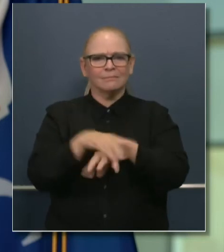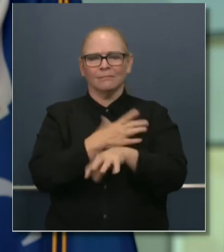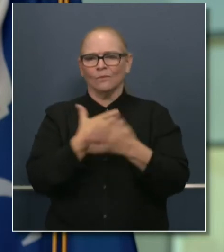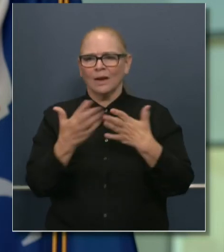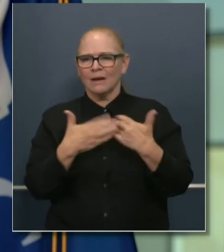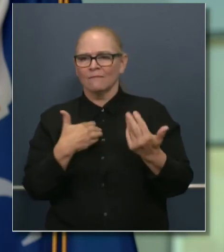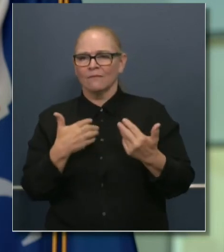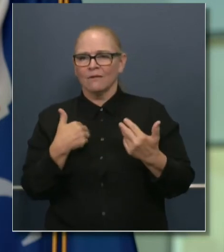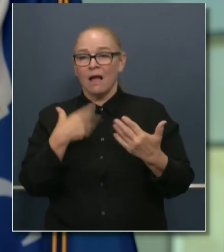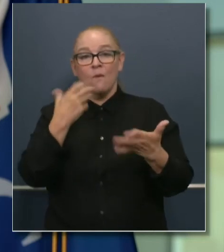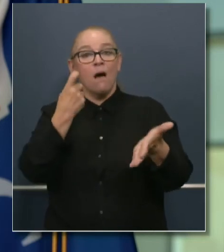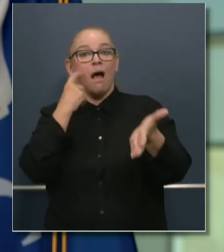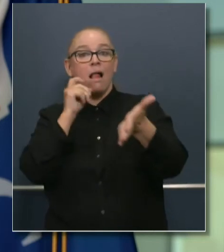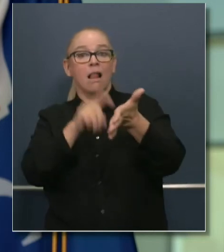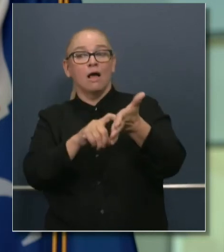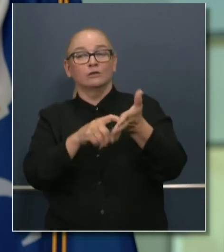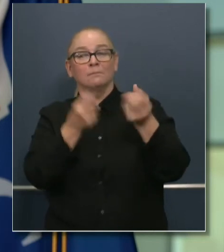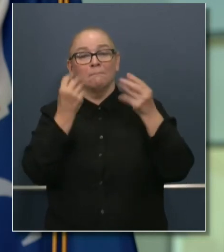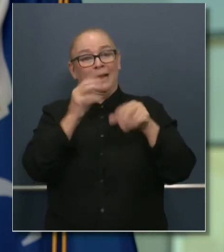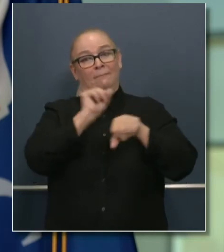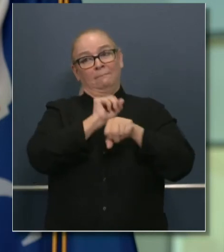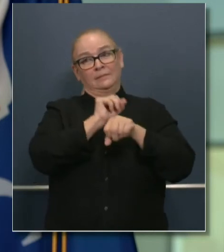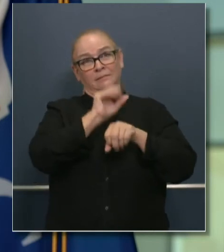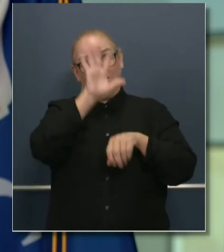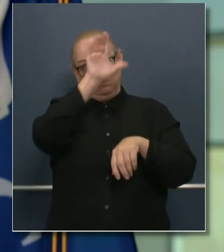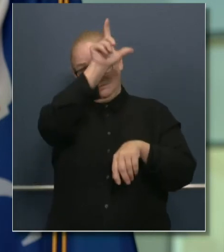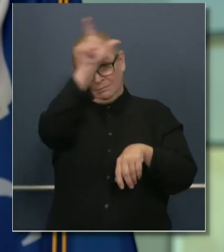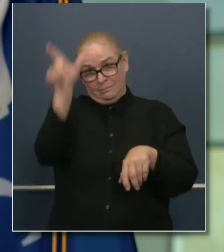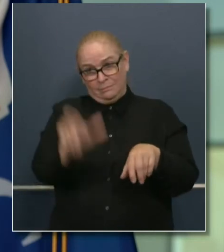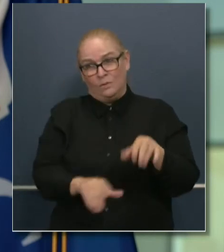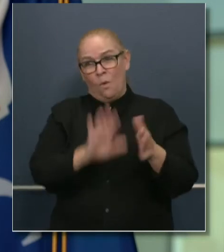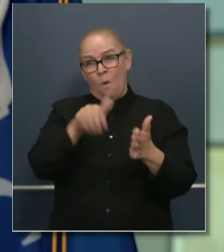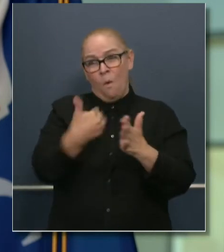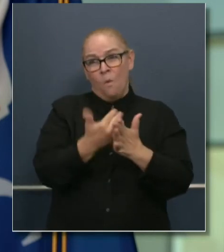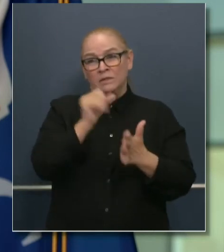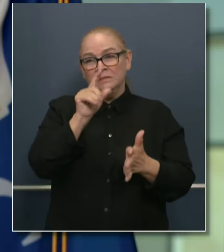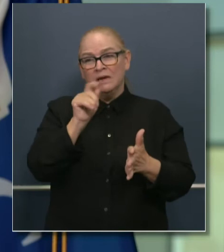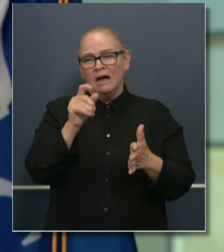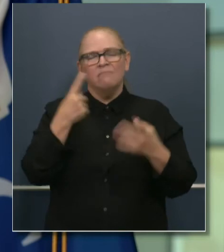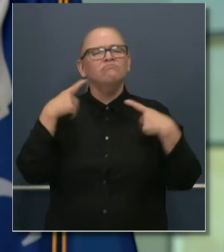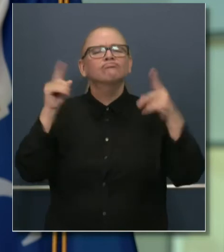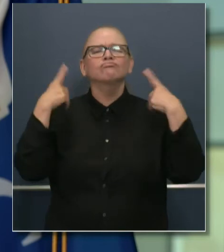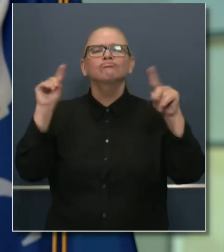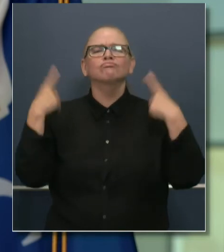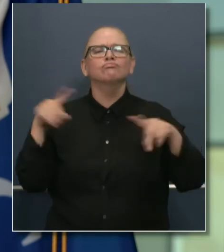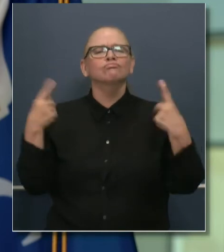acknowledge how the business sector is doing, and under credible